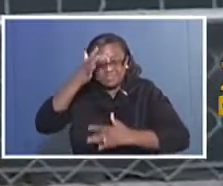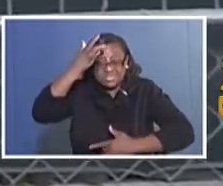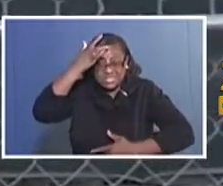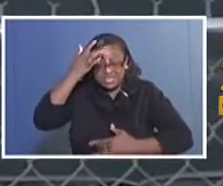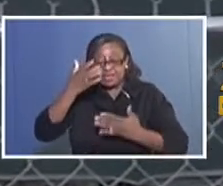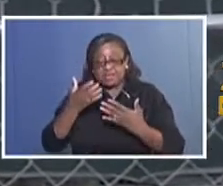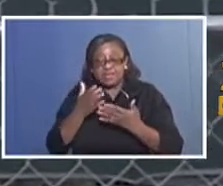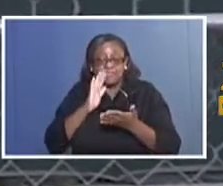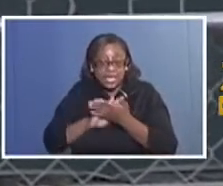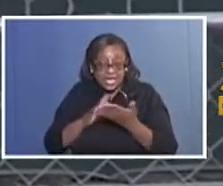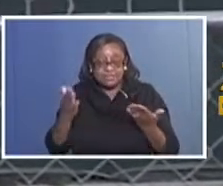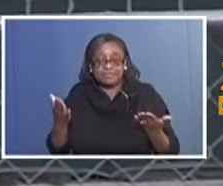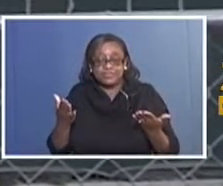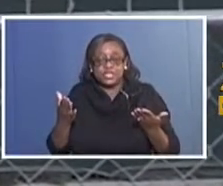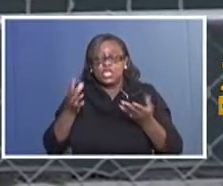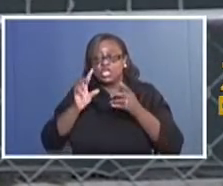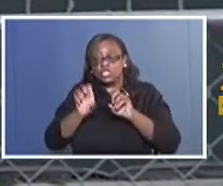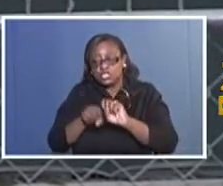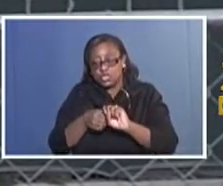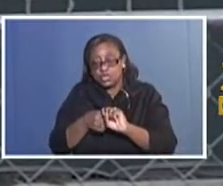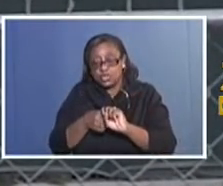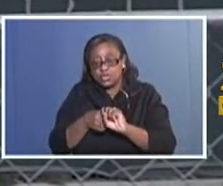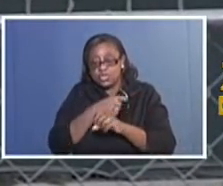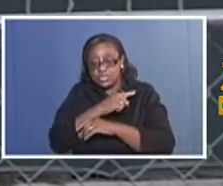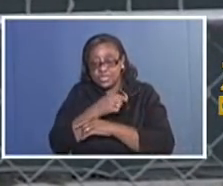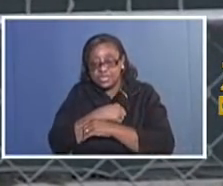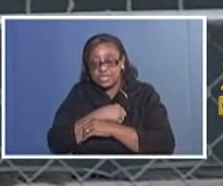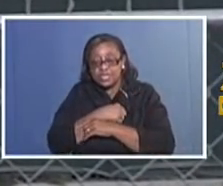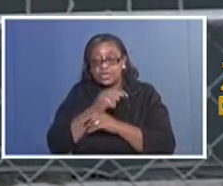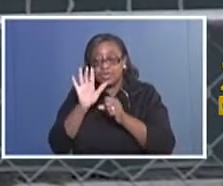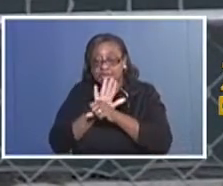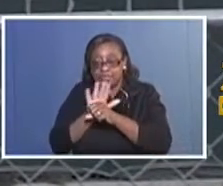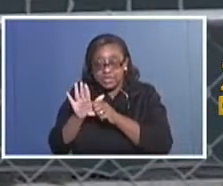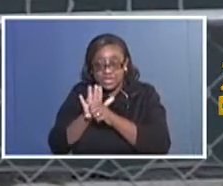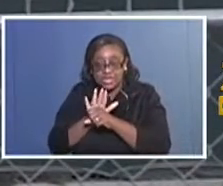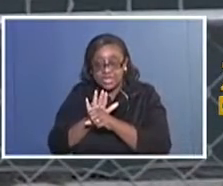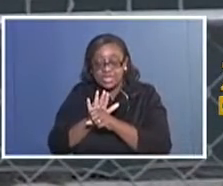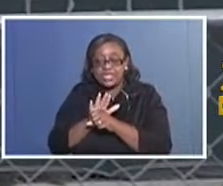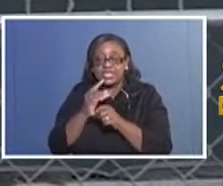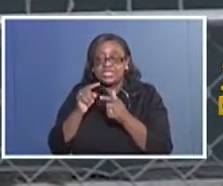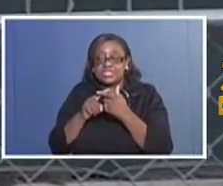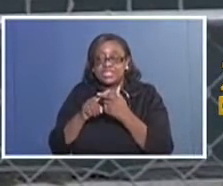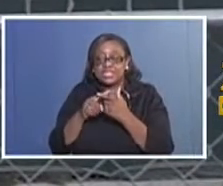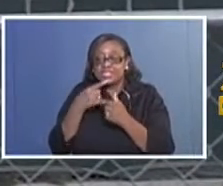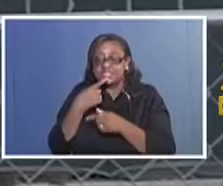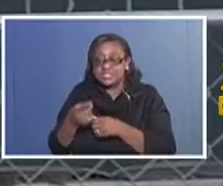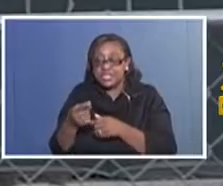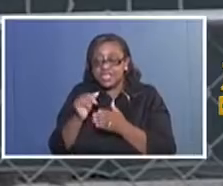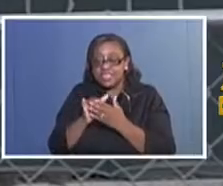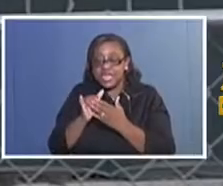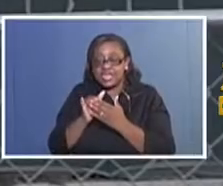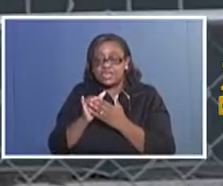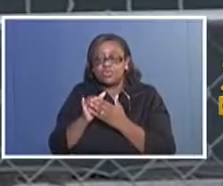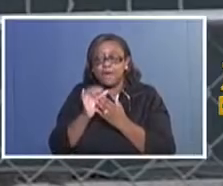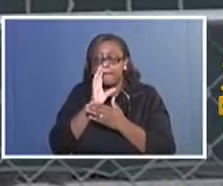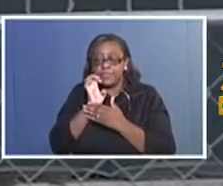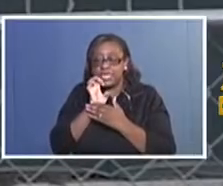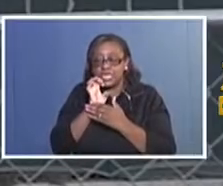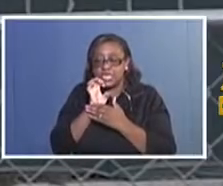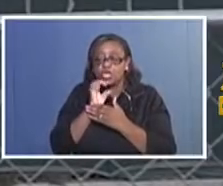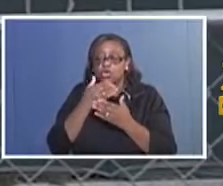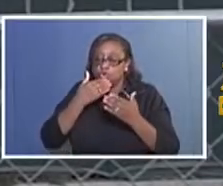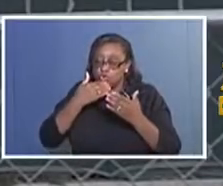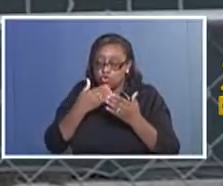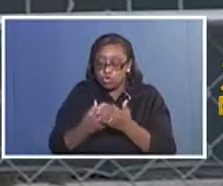recovery. Now, according to Sagemphis, once completed, the new compound will be up to par with previously unmet